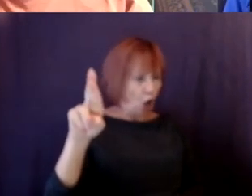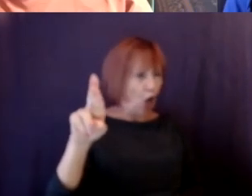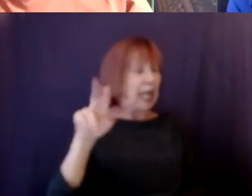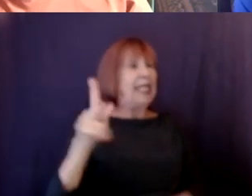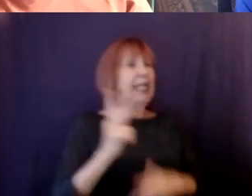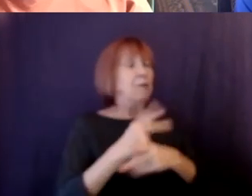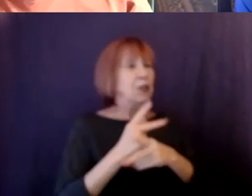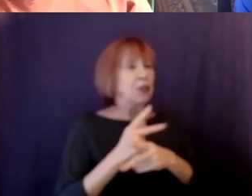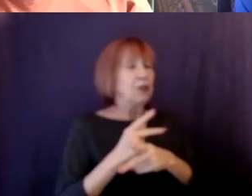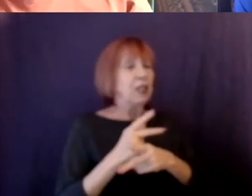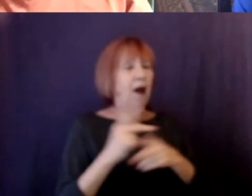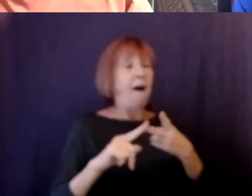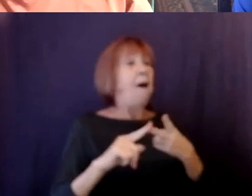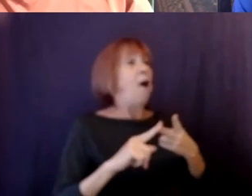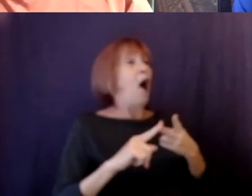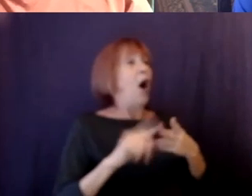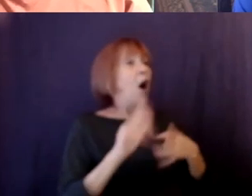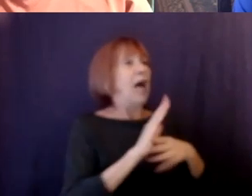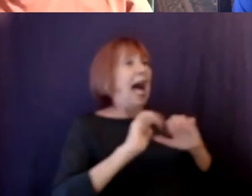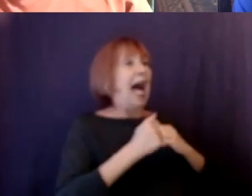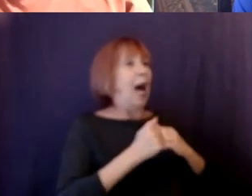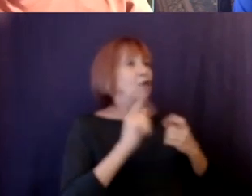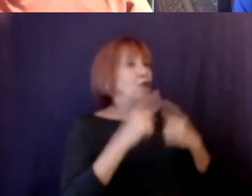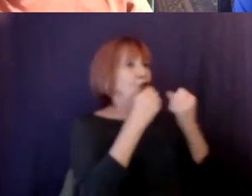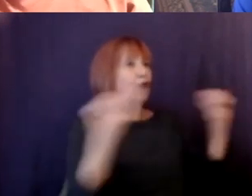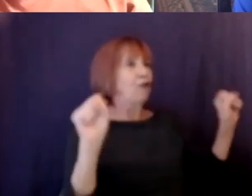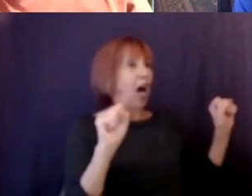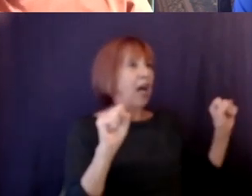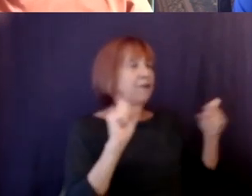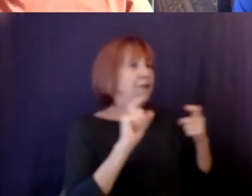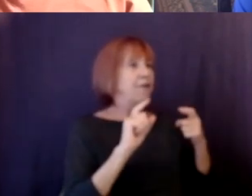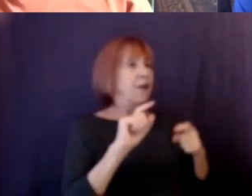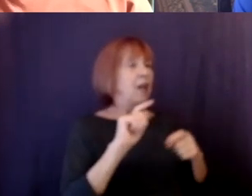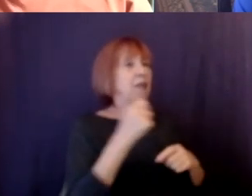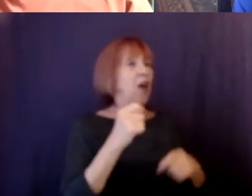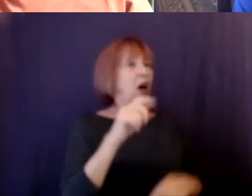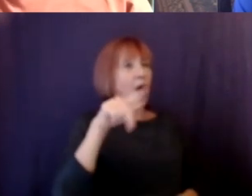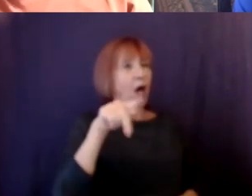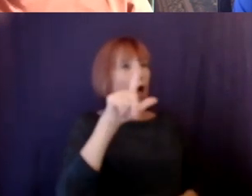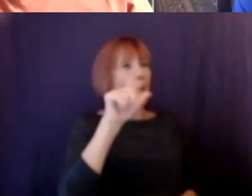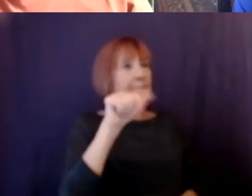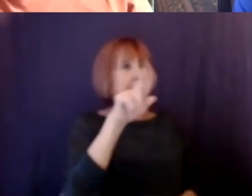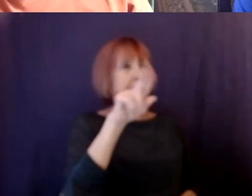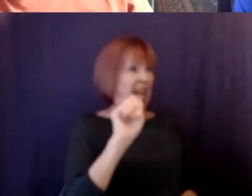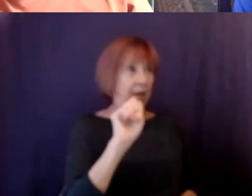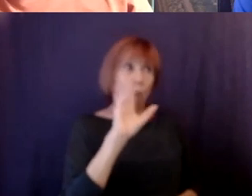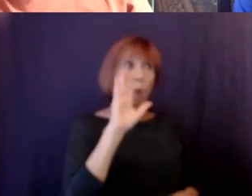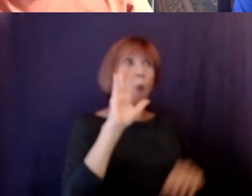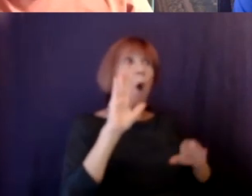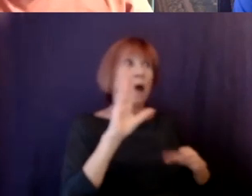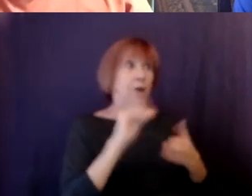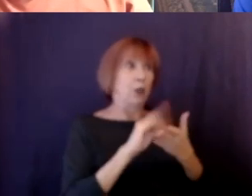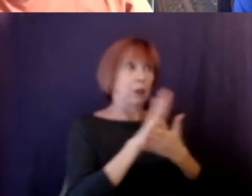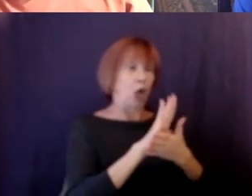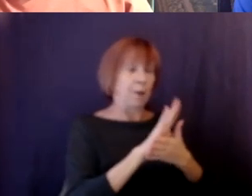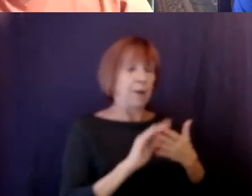How to Survive a Plague, which is a really extraordinary documentary. And Howard had kind of read